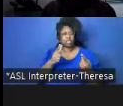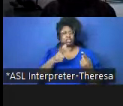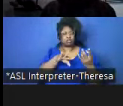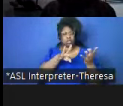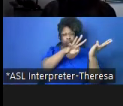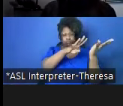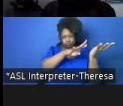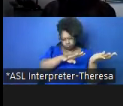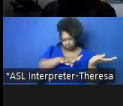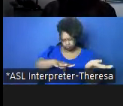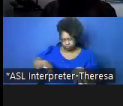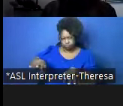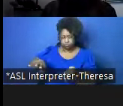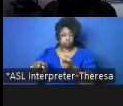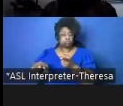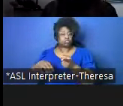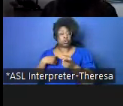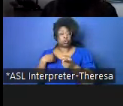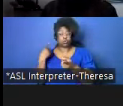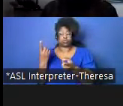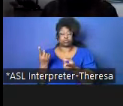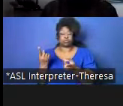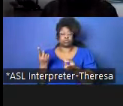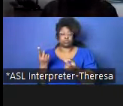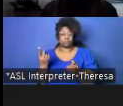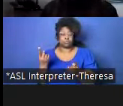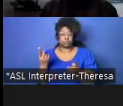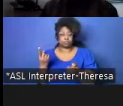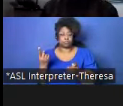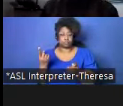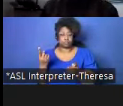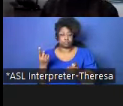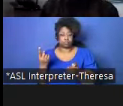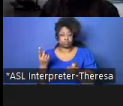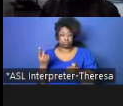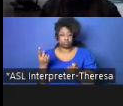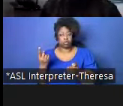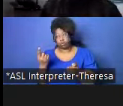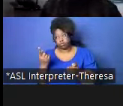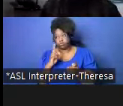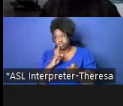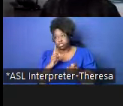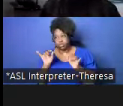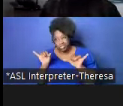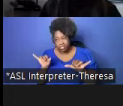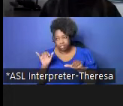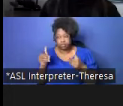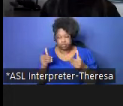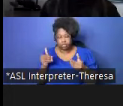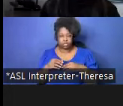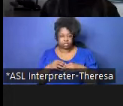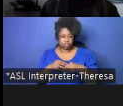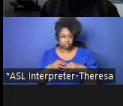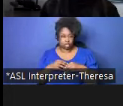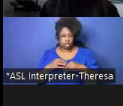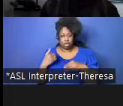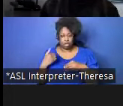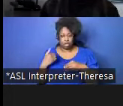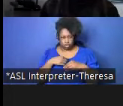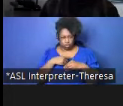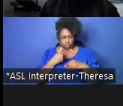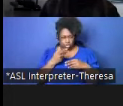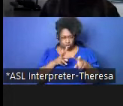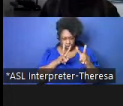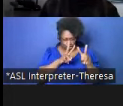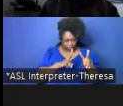for, what we've been doing is right in the middle of doing it, in fact, is surveying the condition of